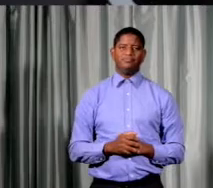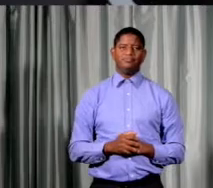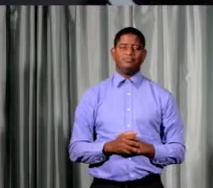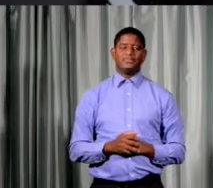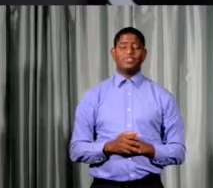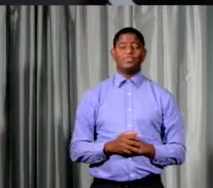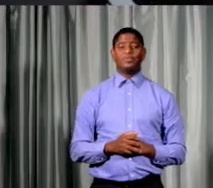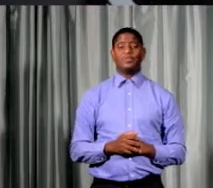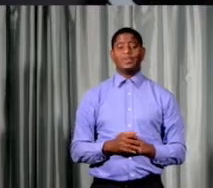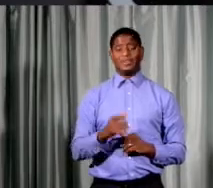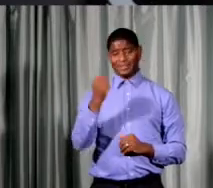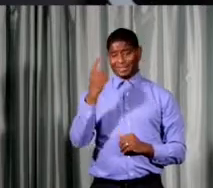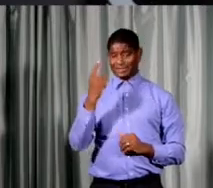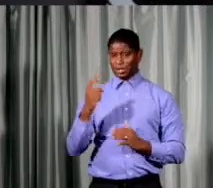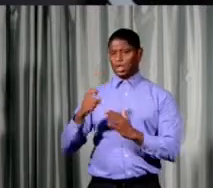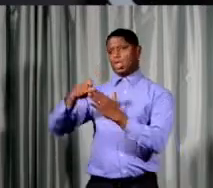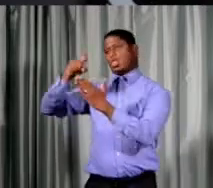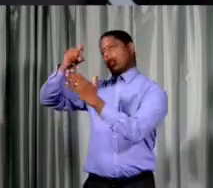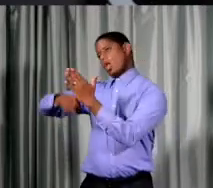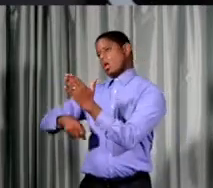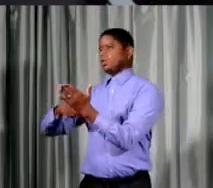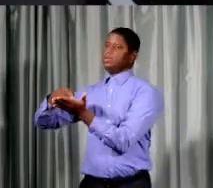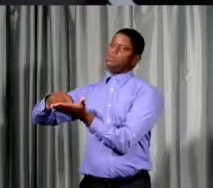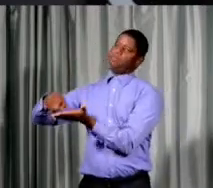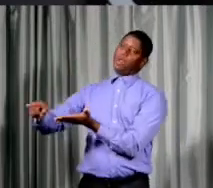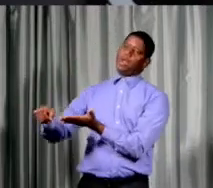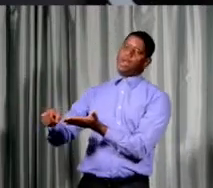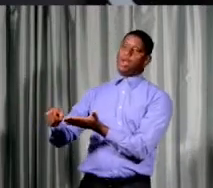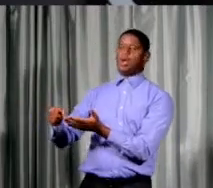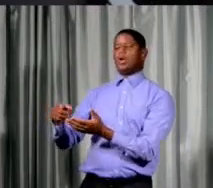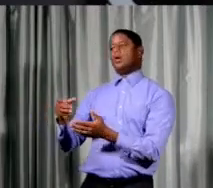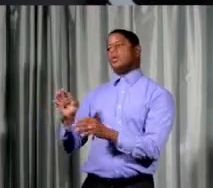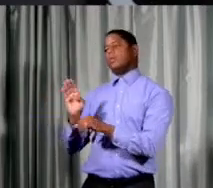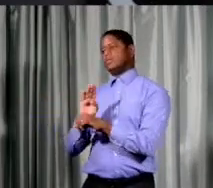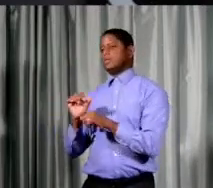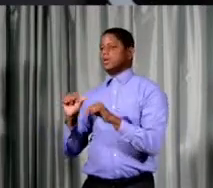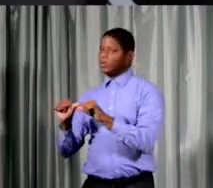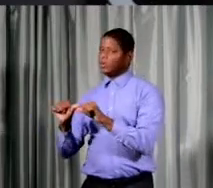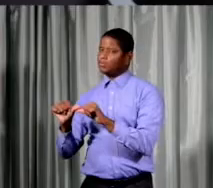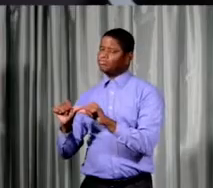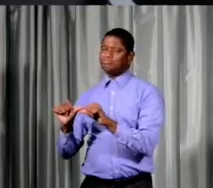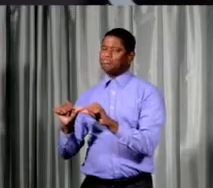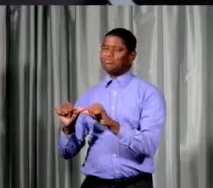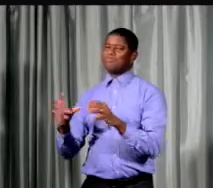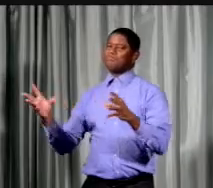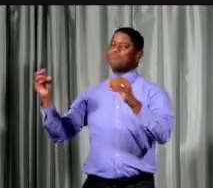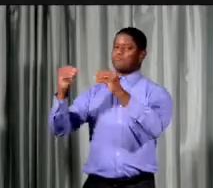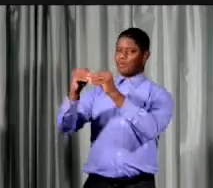So we're going beyond just paying taxes and surviving.